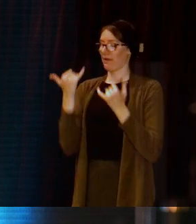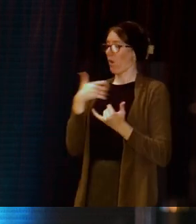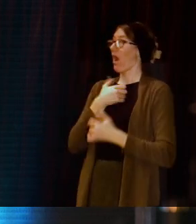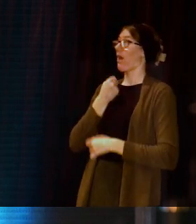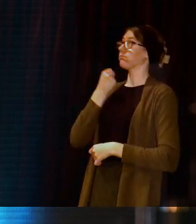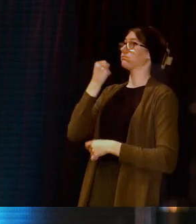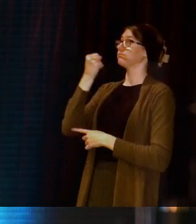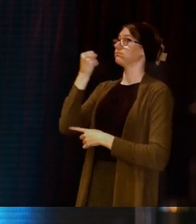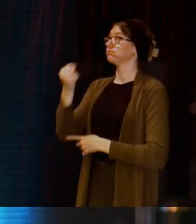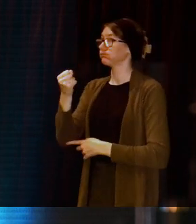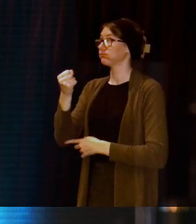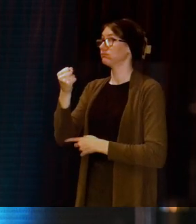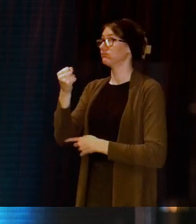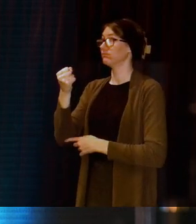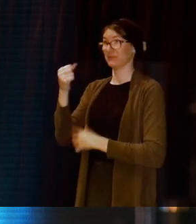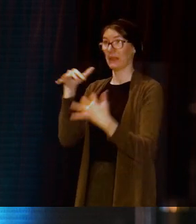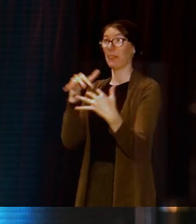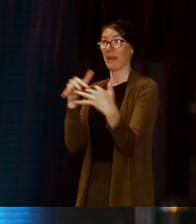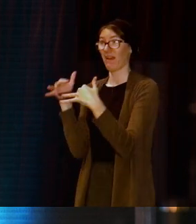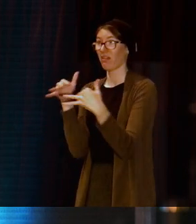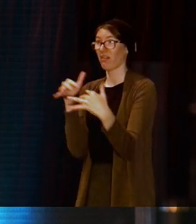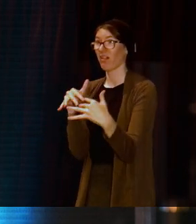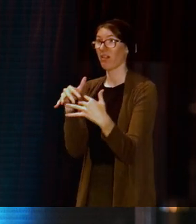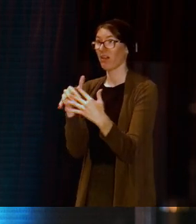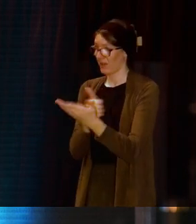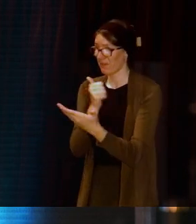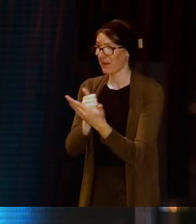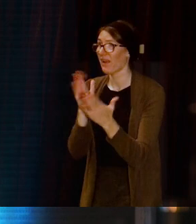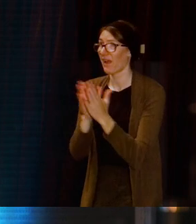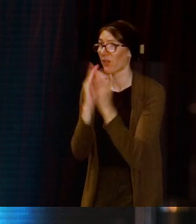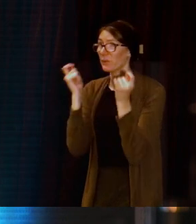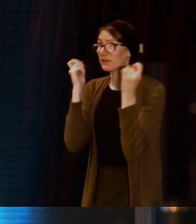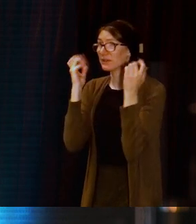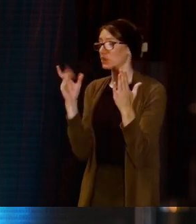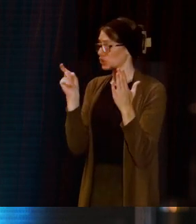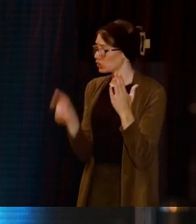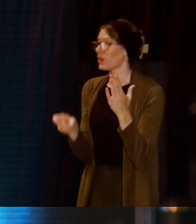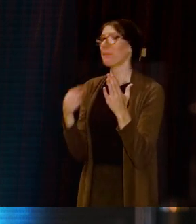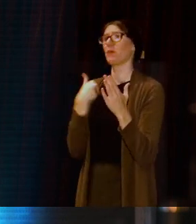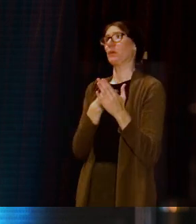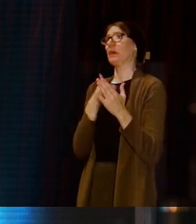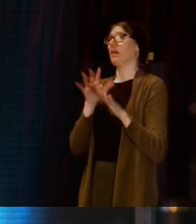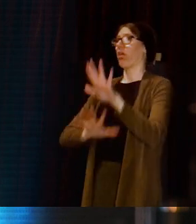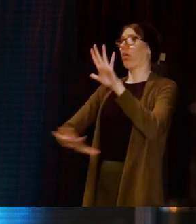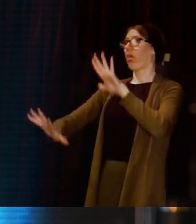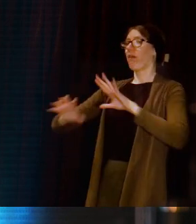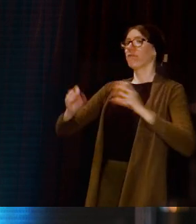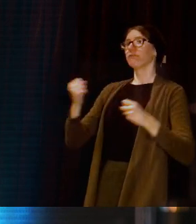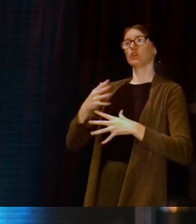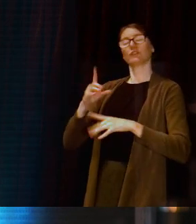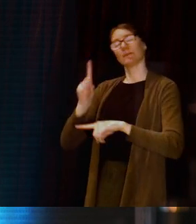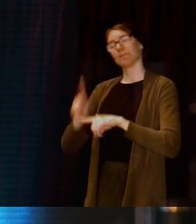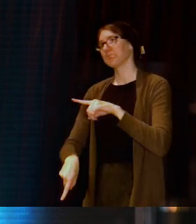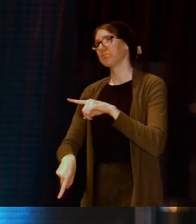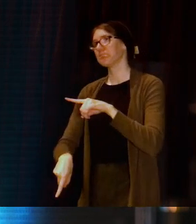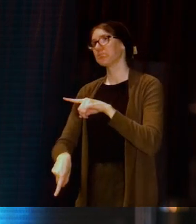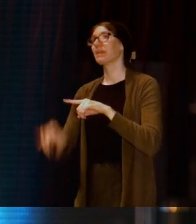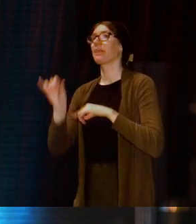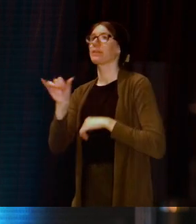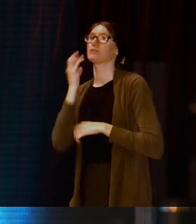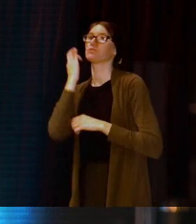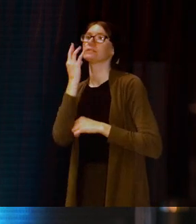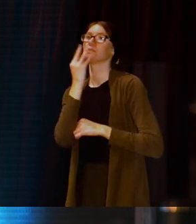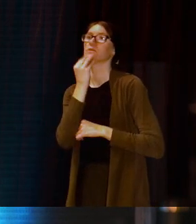lines. Amen. Hallelujah. It's what we should be doing. But we can't cower in fear. And this, ladies and gentlemen, is why the Jews will always be